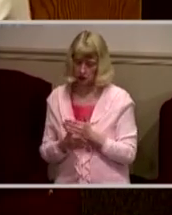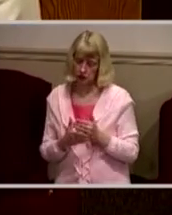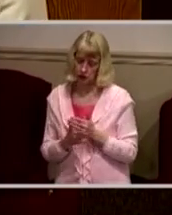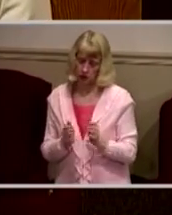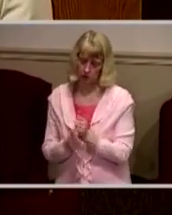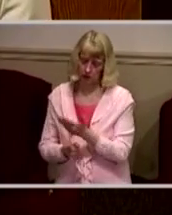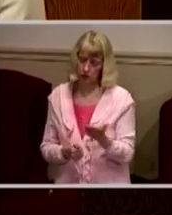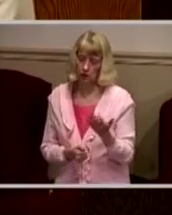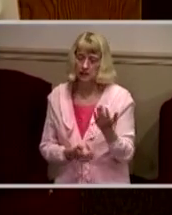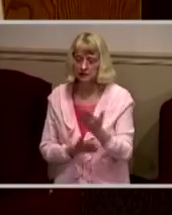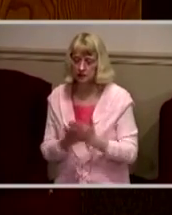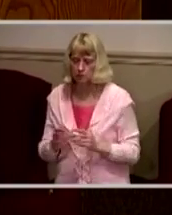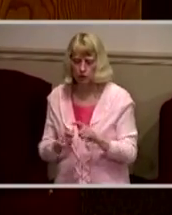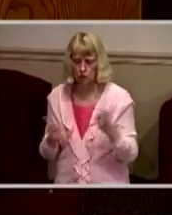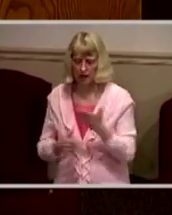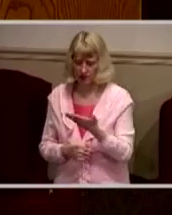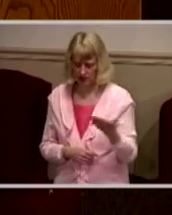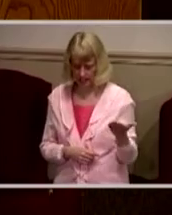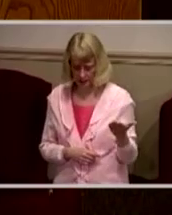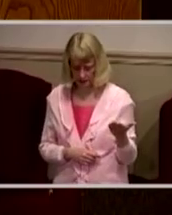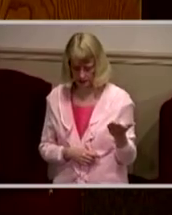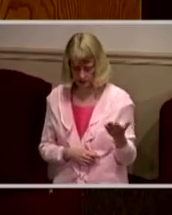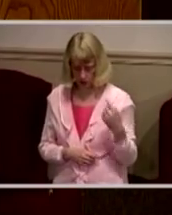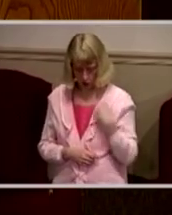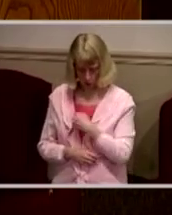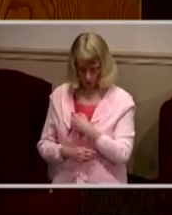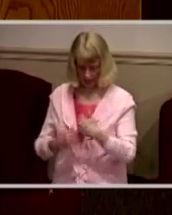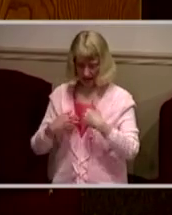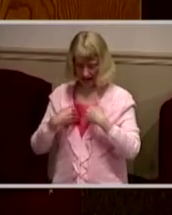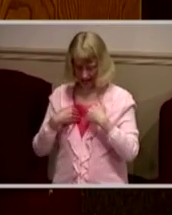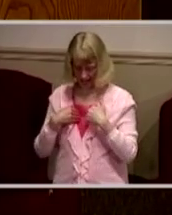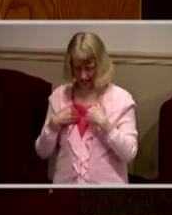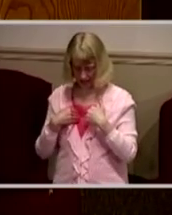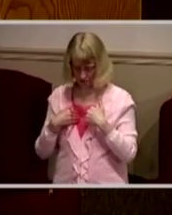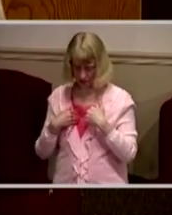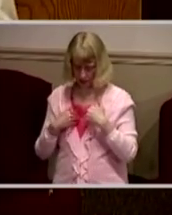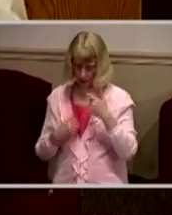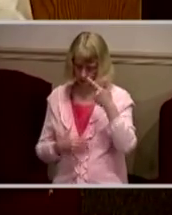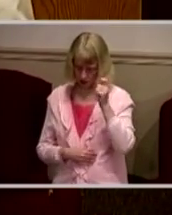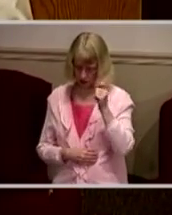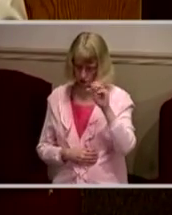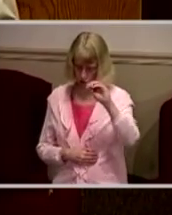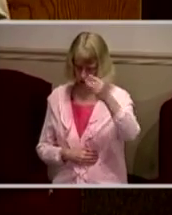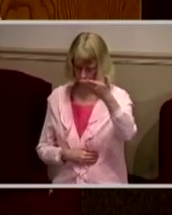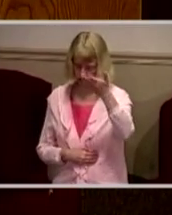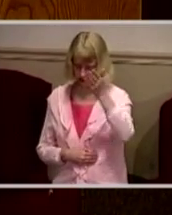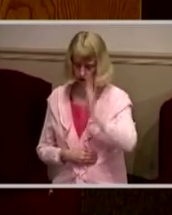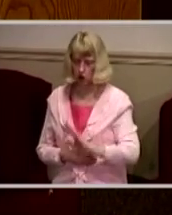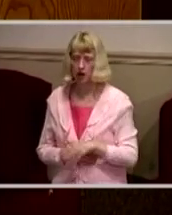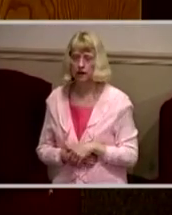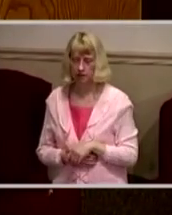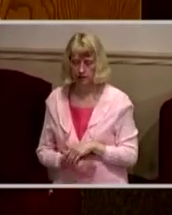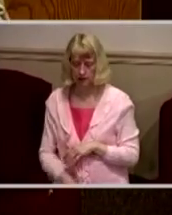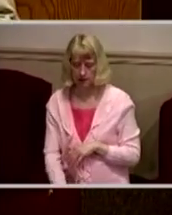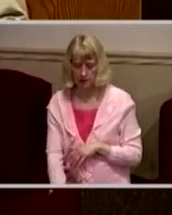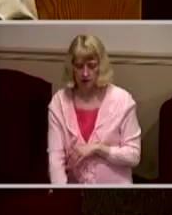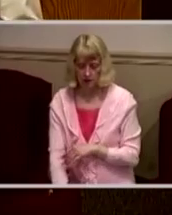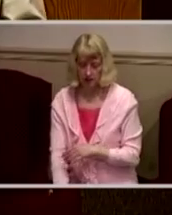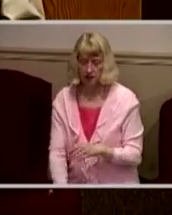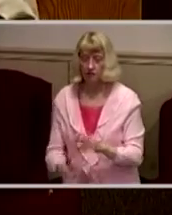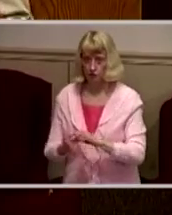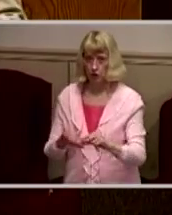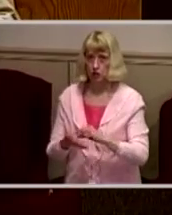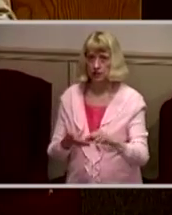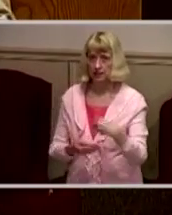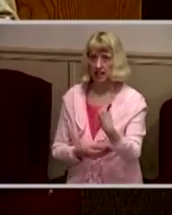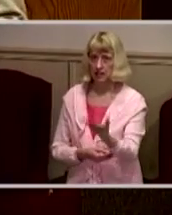you some of the great things that we have because of the grace of God. And these verses that I'm going to give